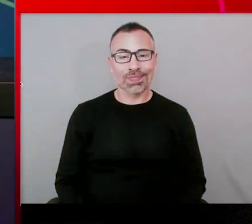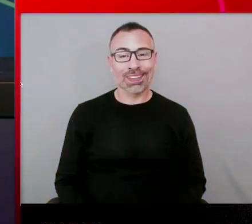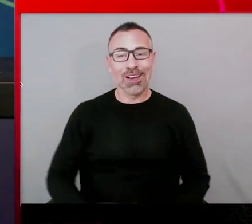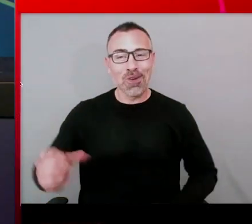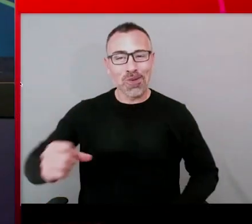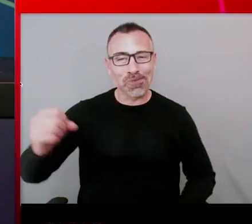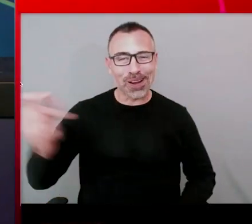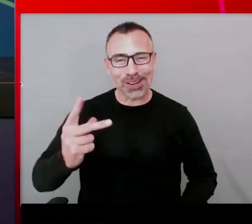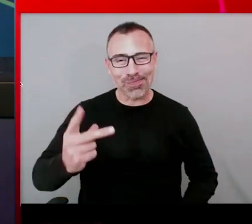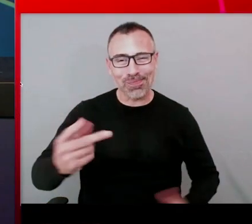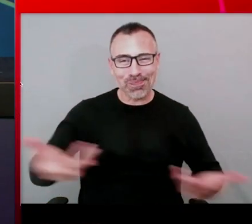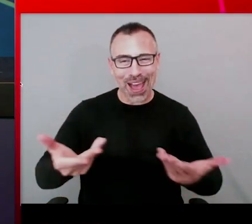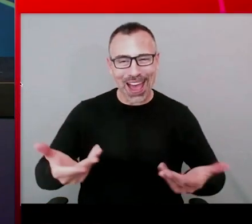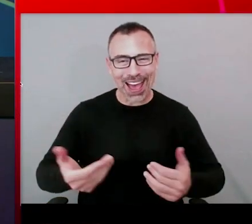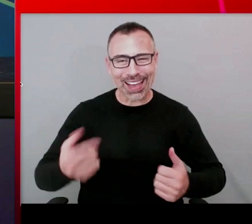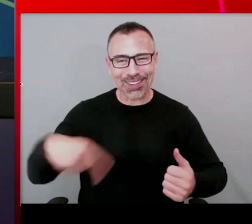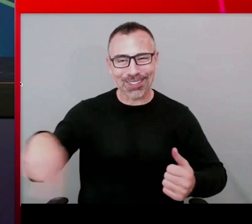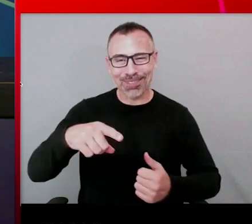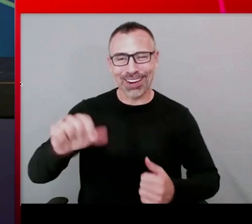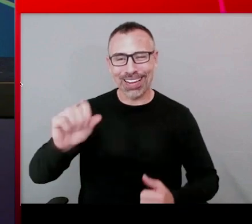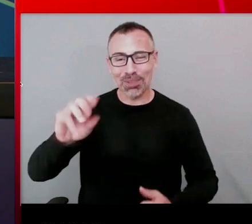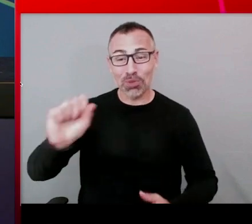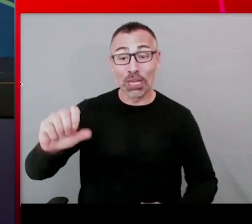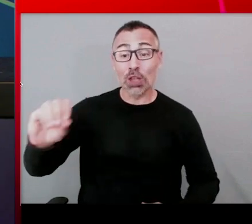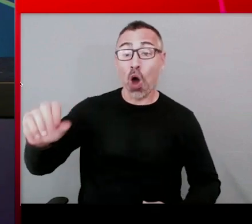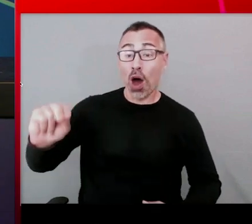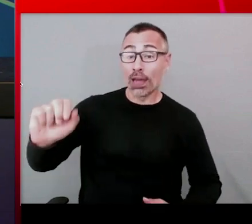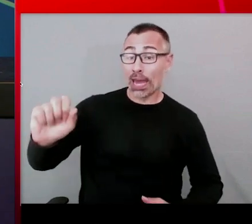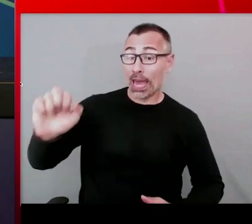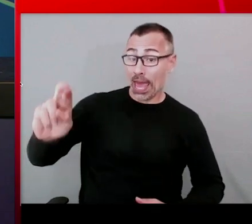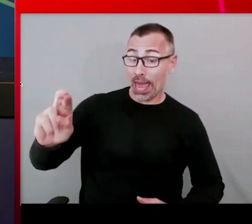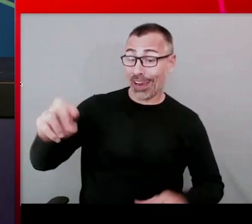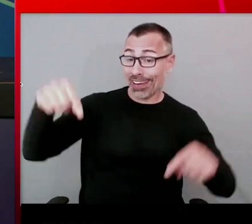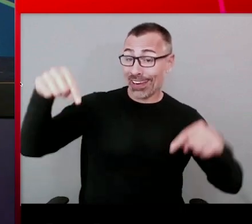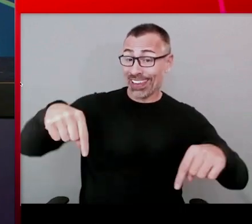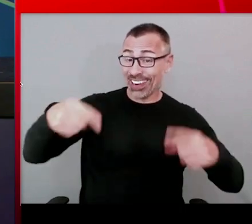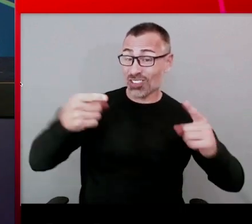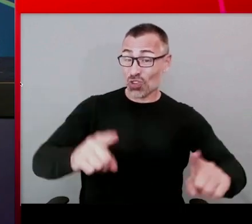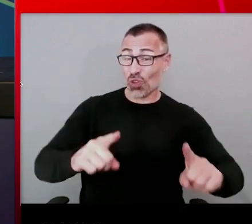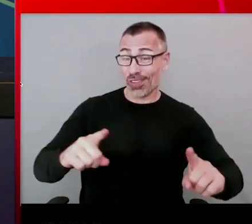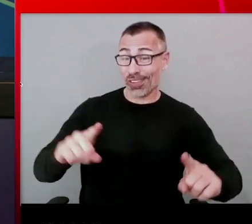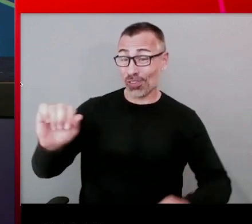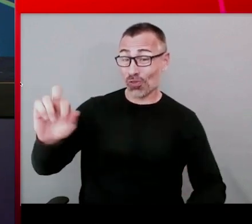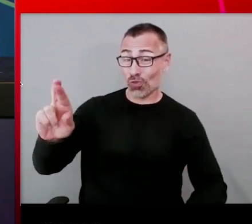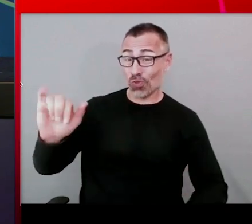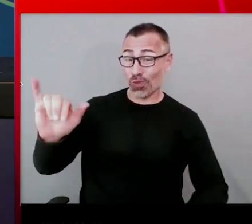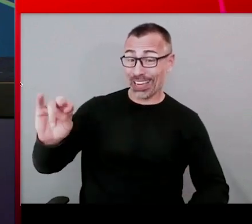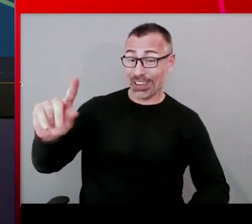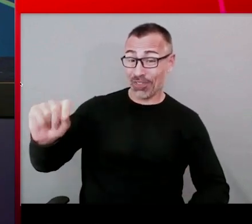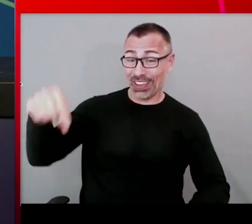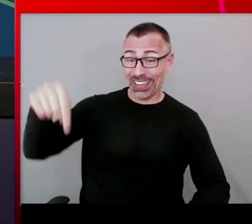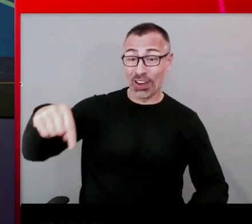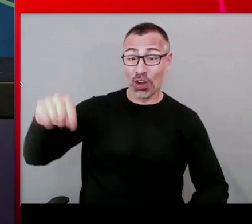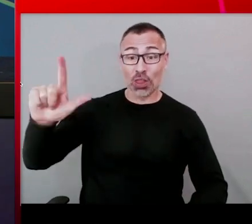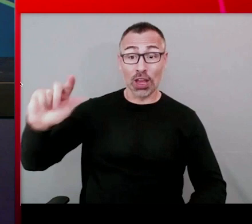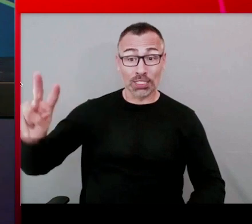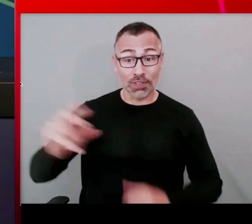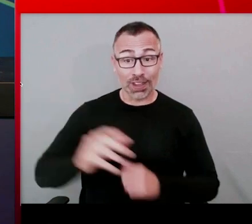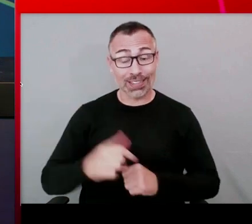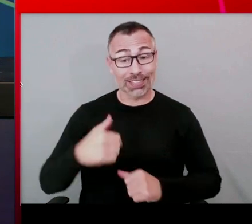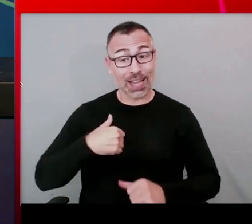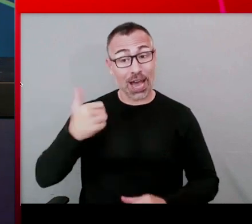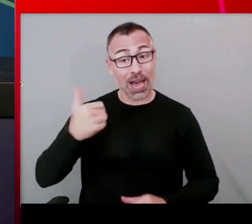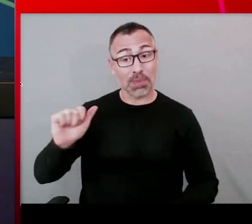back. We're here at AWS On Air during reInvent out here in Las Vegas. I'm A.M. Grabelny, one of your hosts, joined by Farrah Campbell,